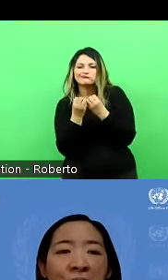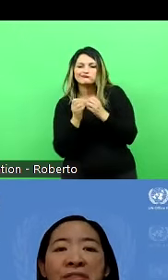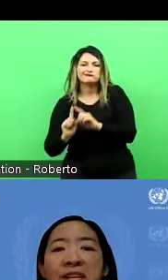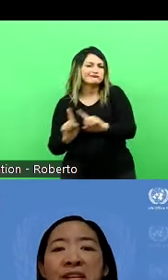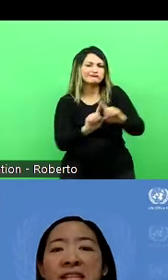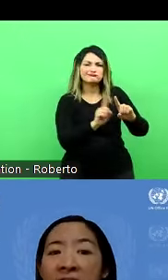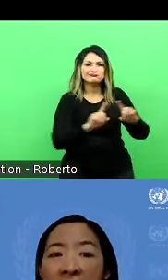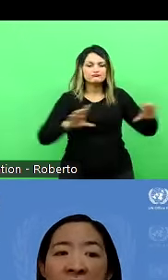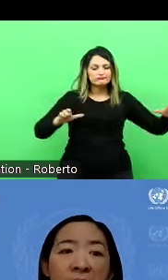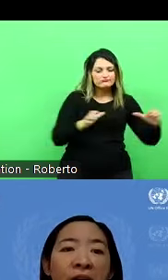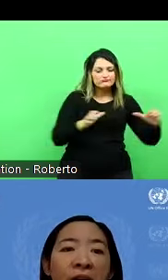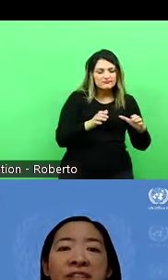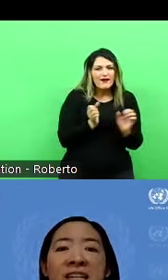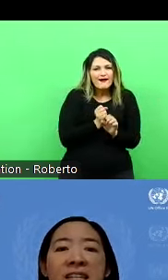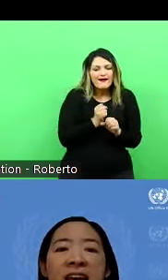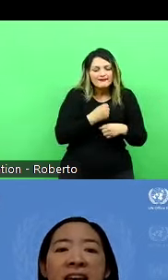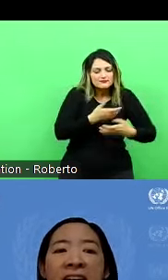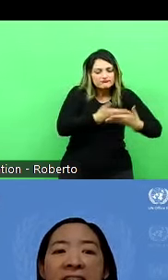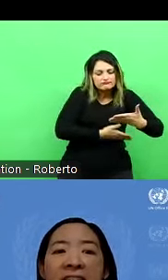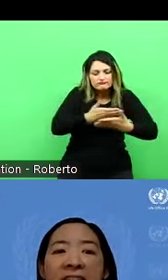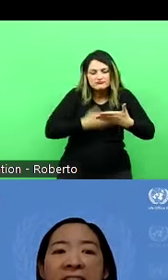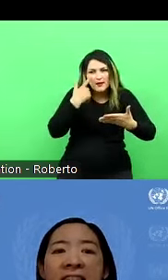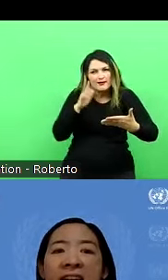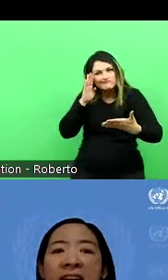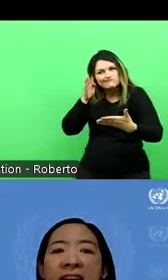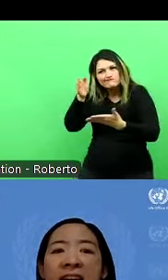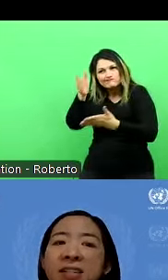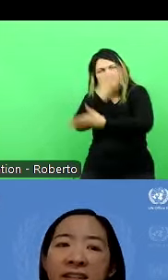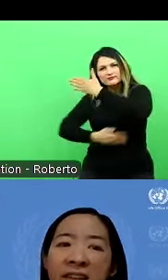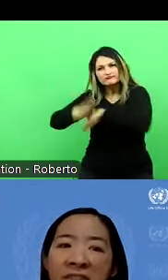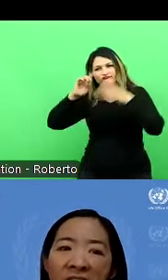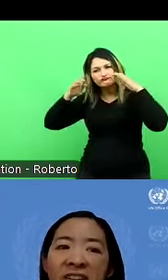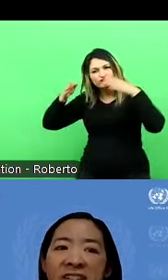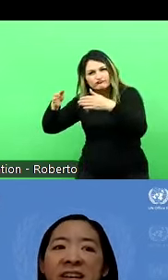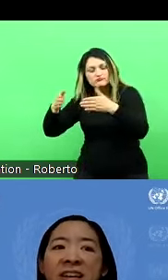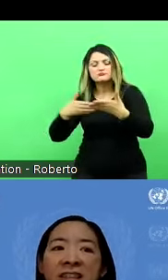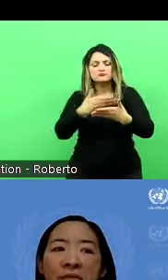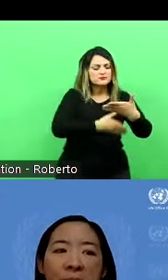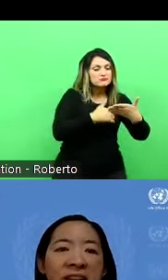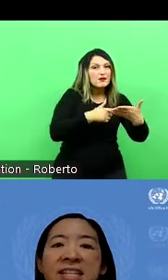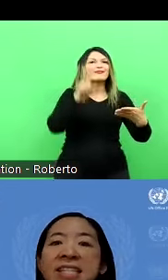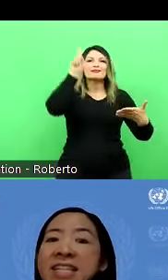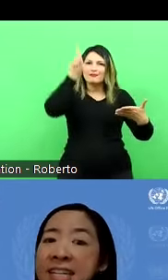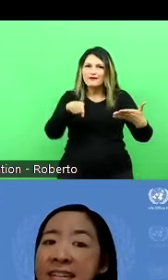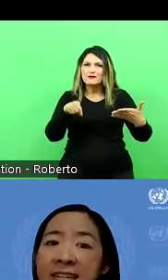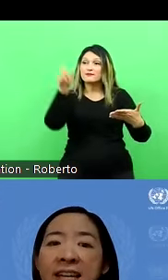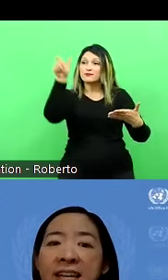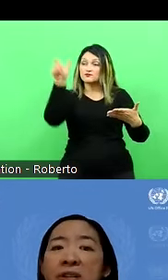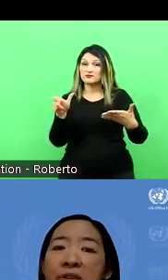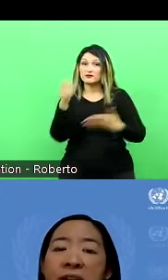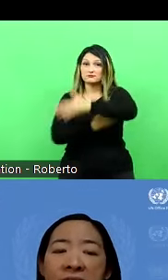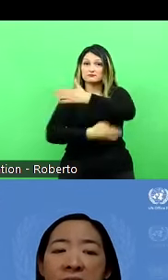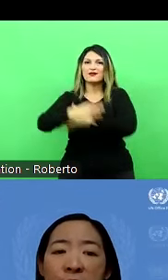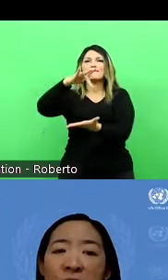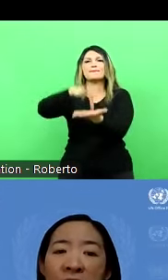implementation process, evaluation process, and that they can represent the thought, that represents the need,